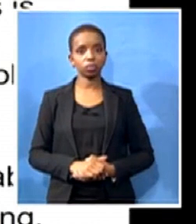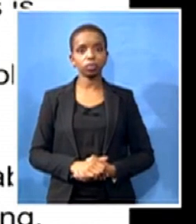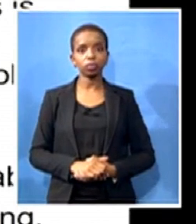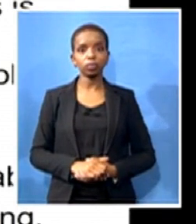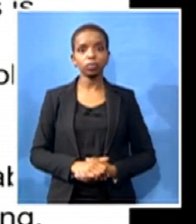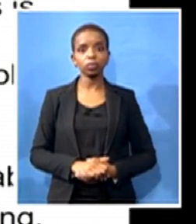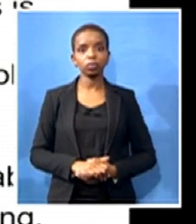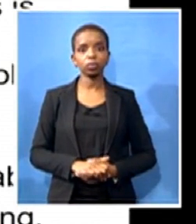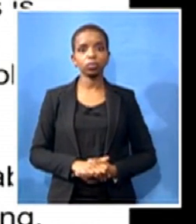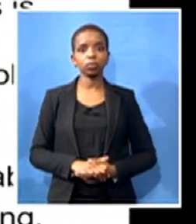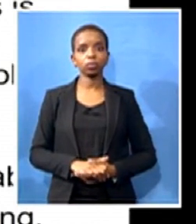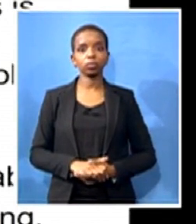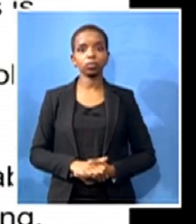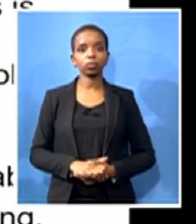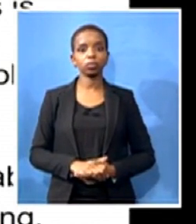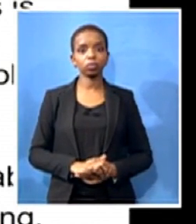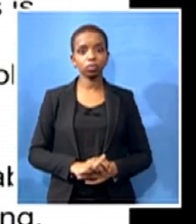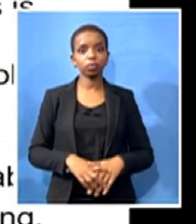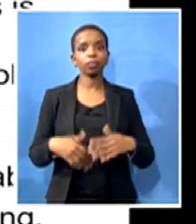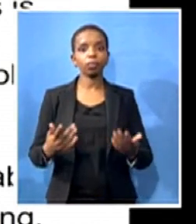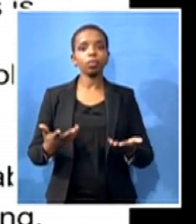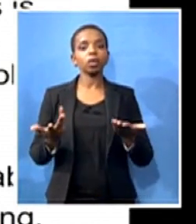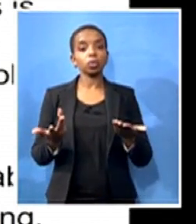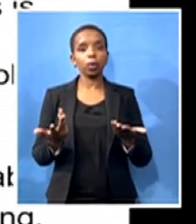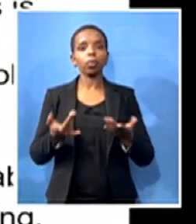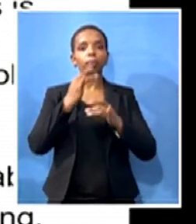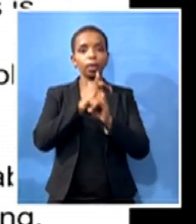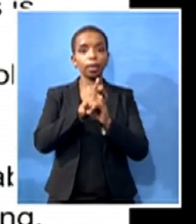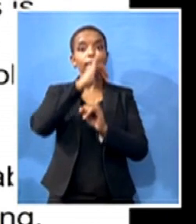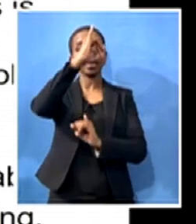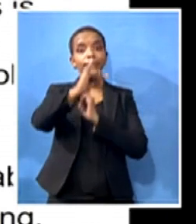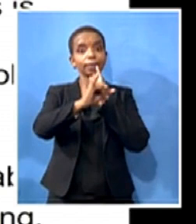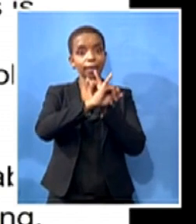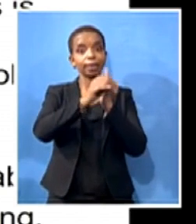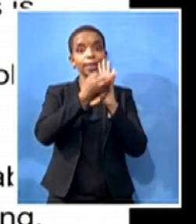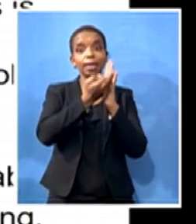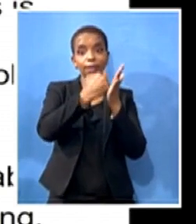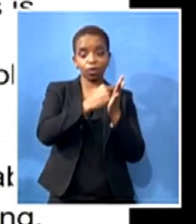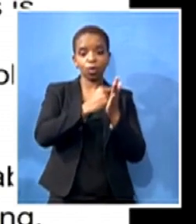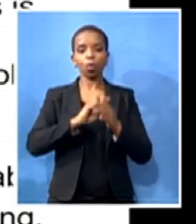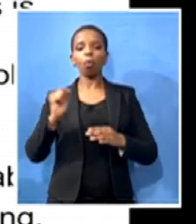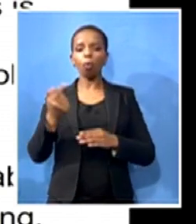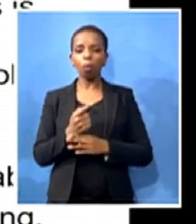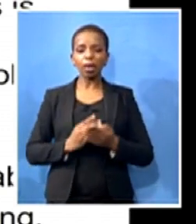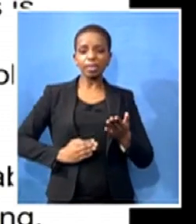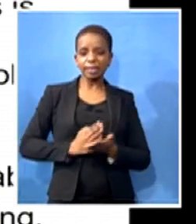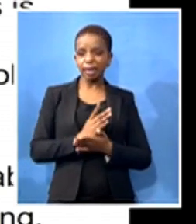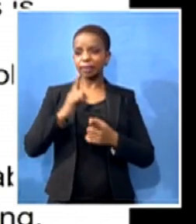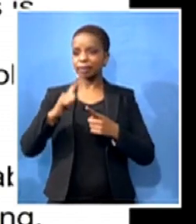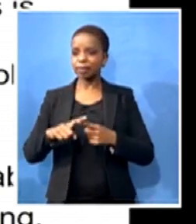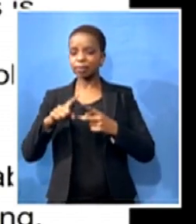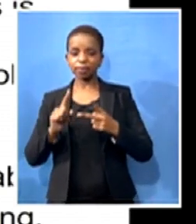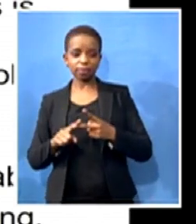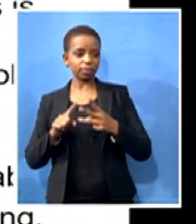in terms of international review, all these limitations of our rights must be of short duration.